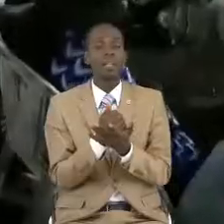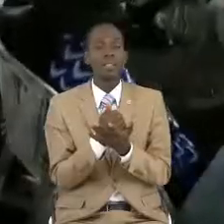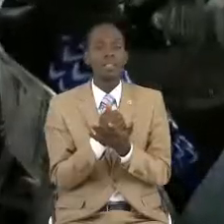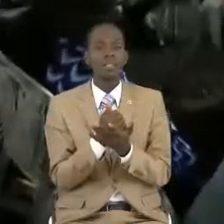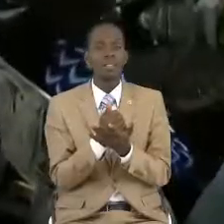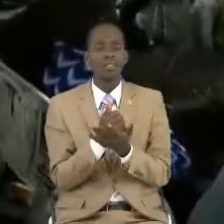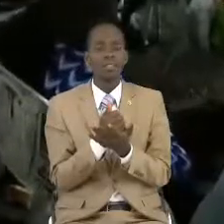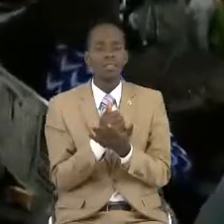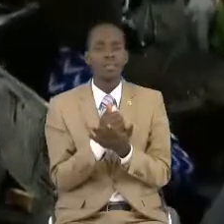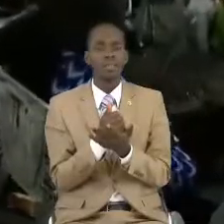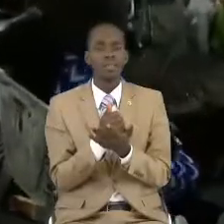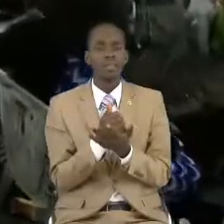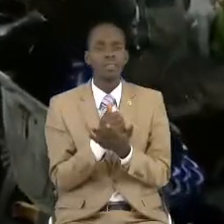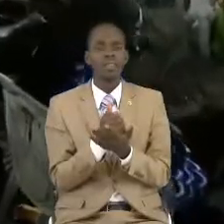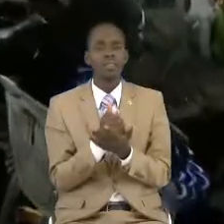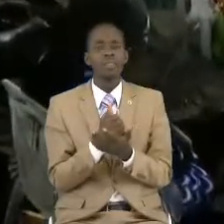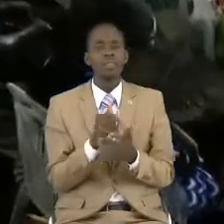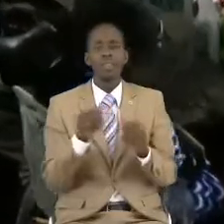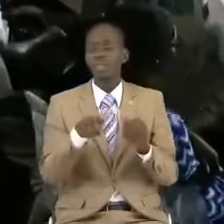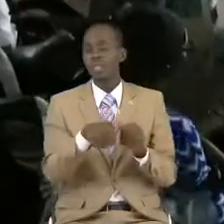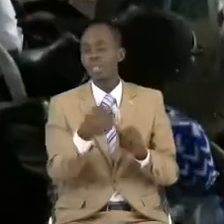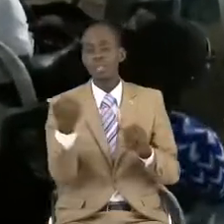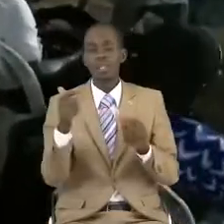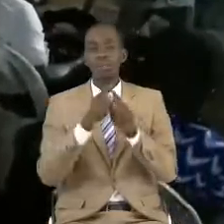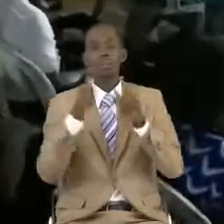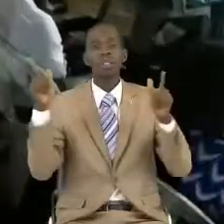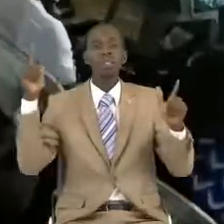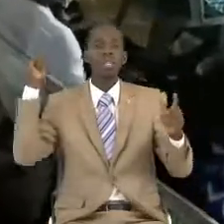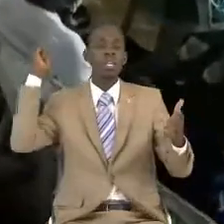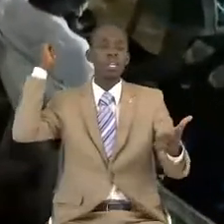oh go central st h amen